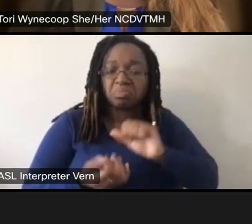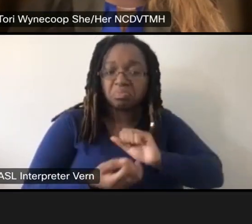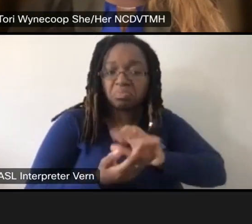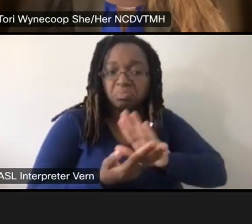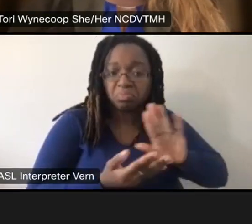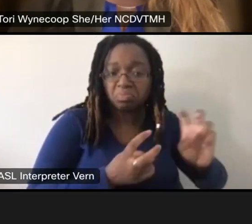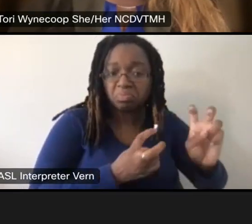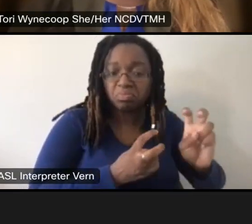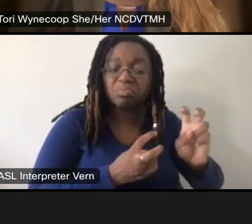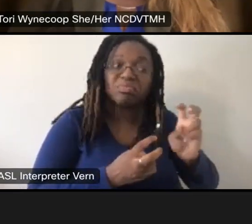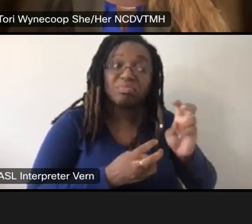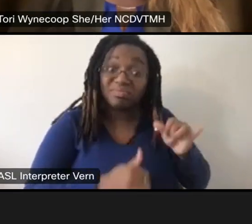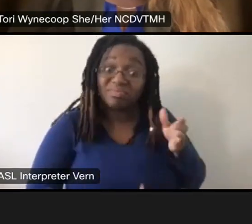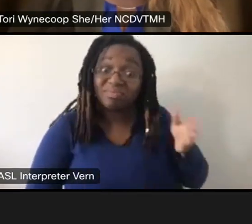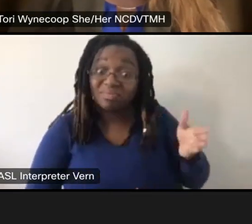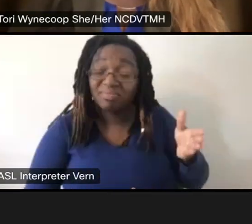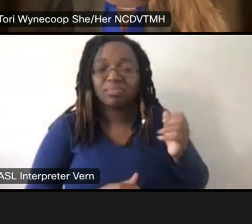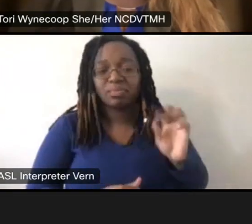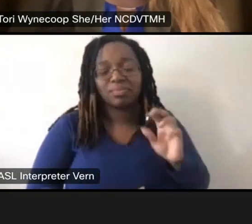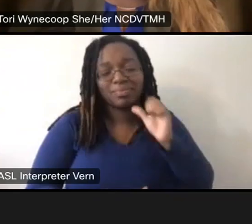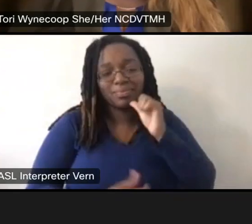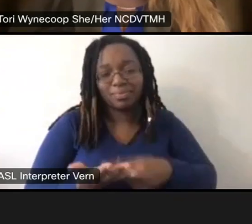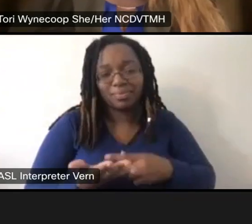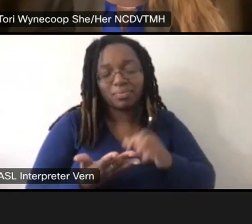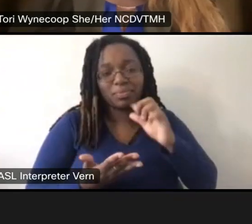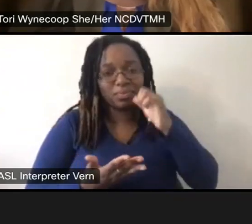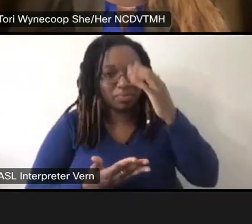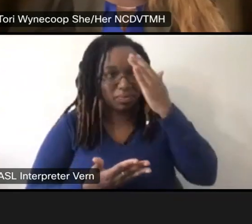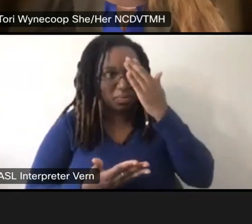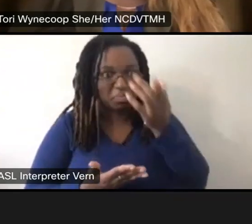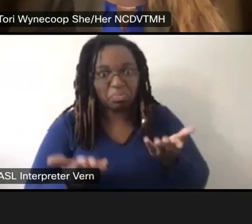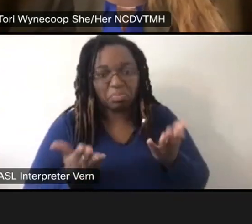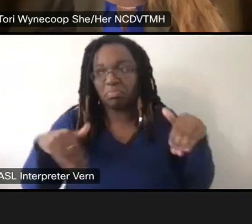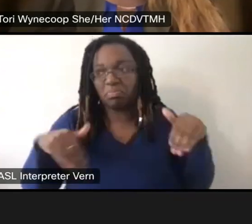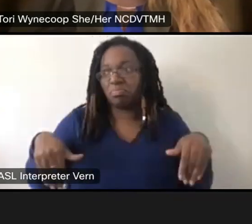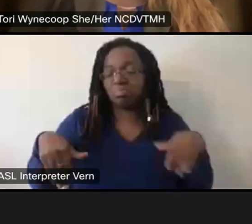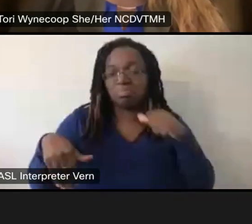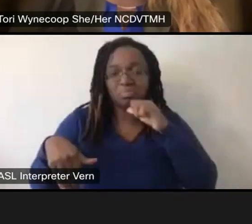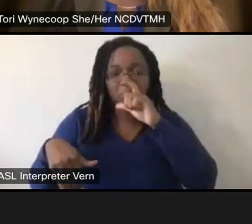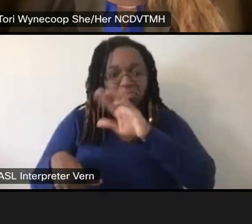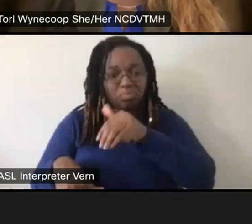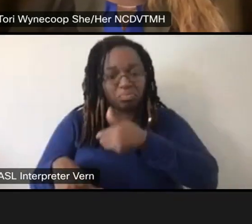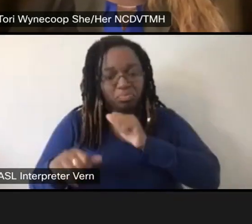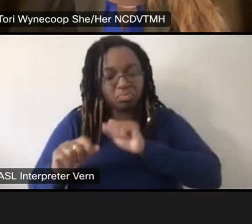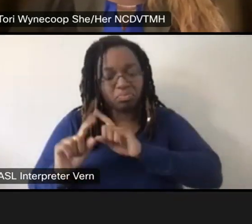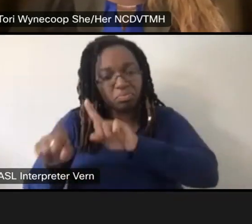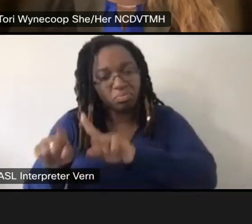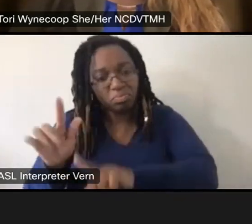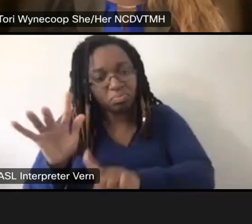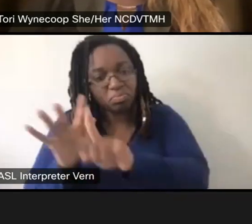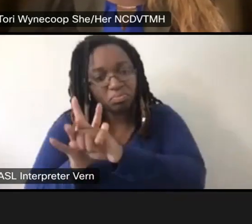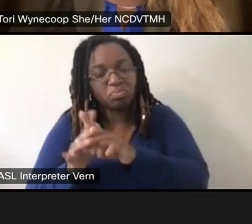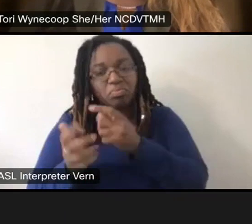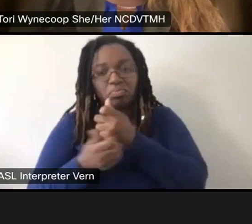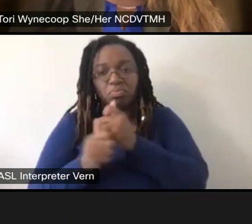it's not being discussed, or it's not known that they're welcome to come, or that they would get safe and secure services if they